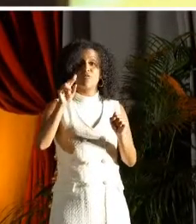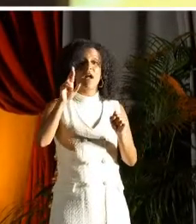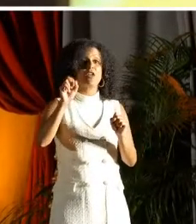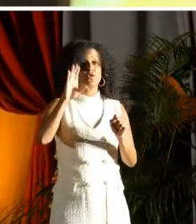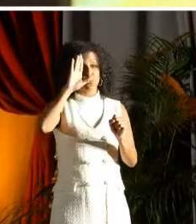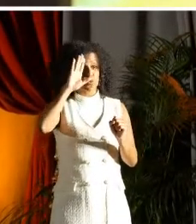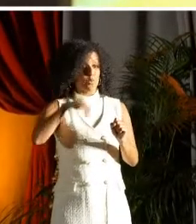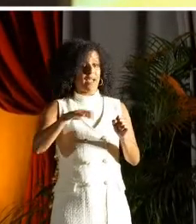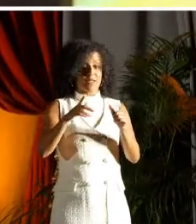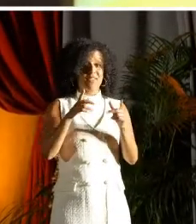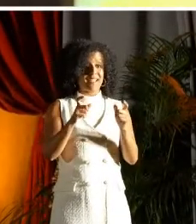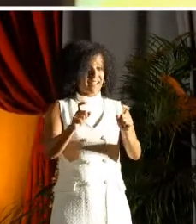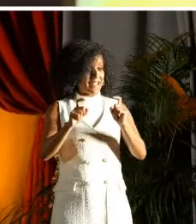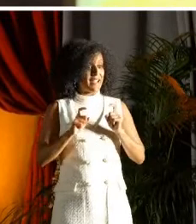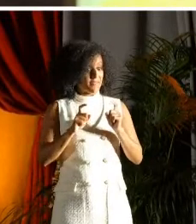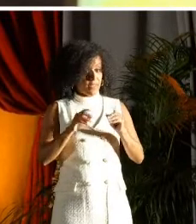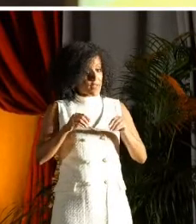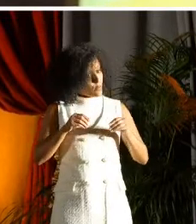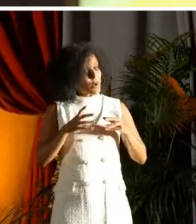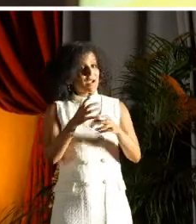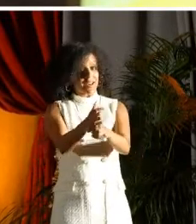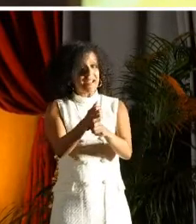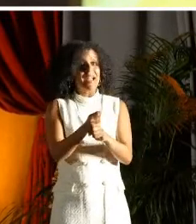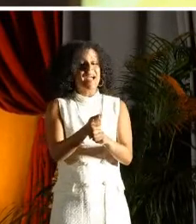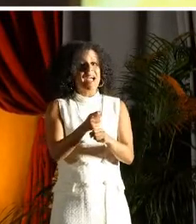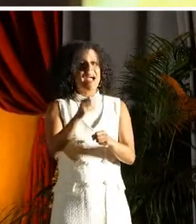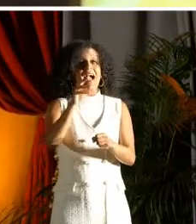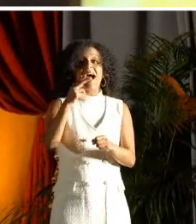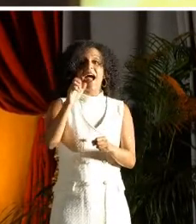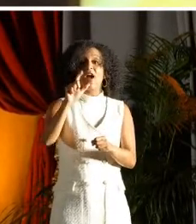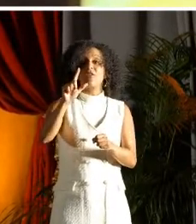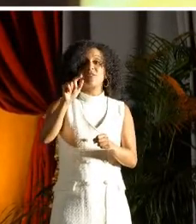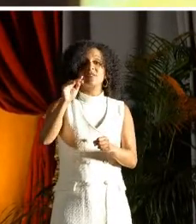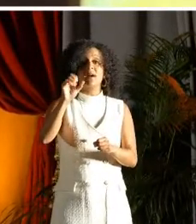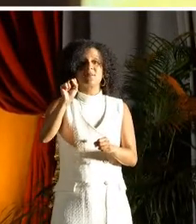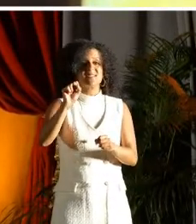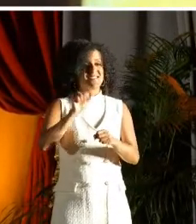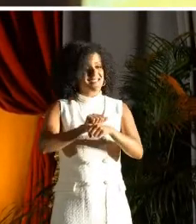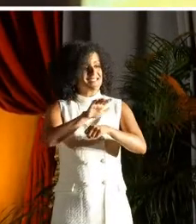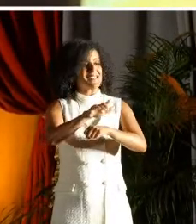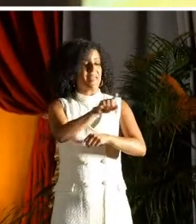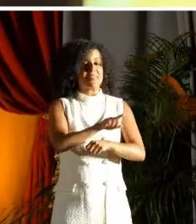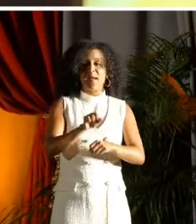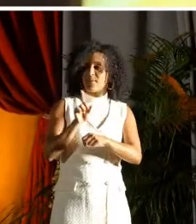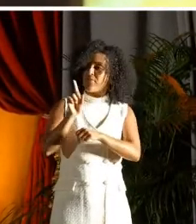that if they were going to Parchman, Harold Cox was the one that sent them there.